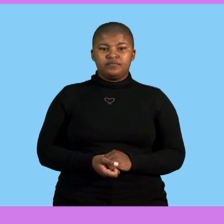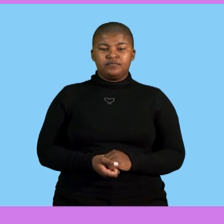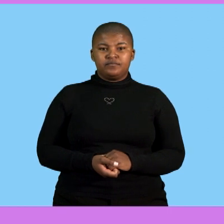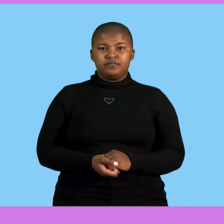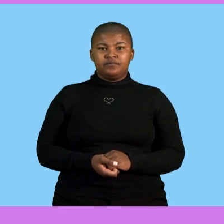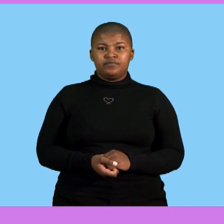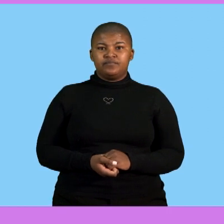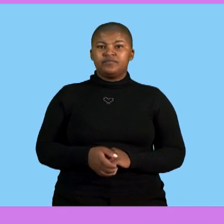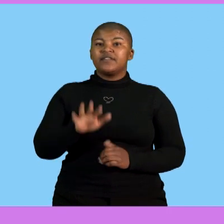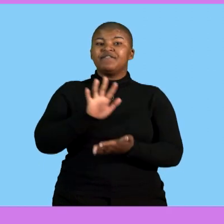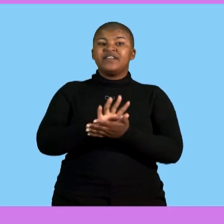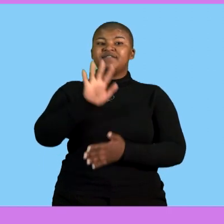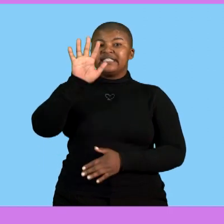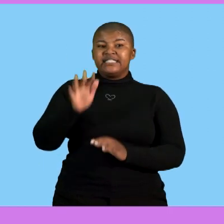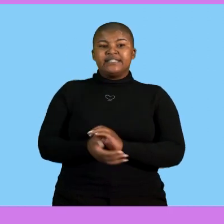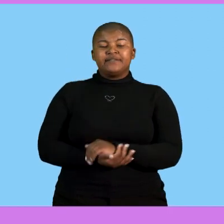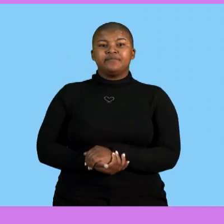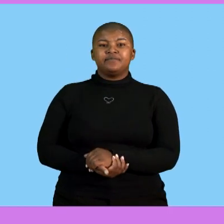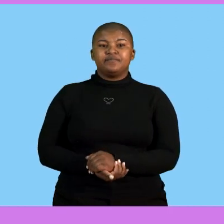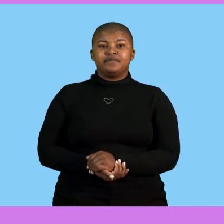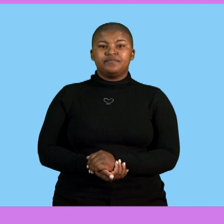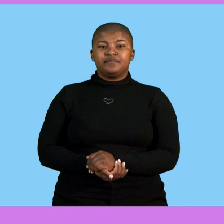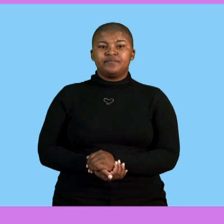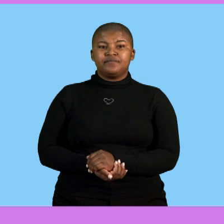be 3. 15,